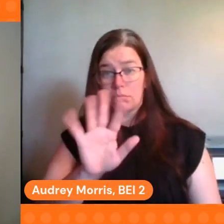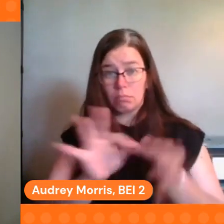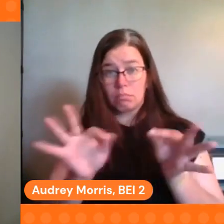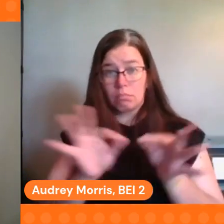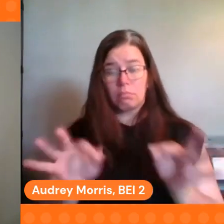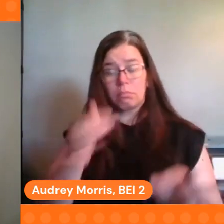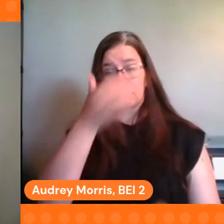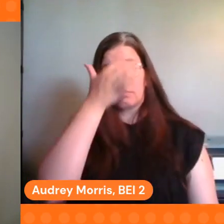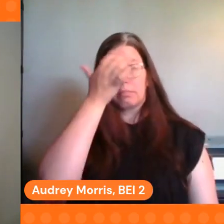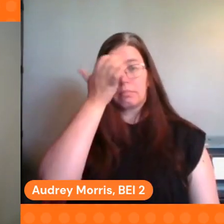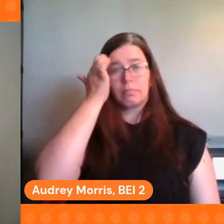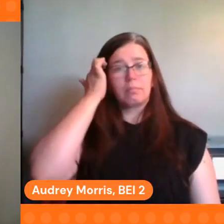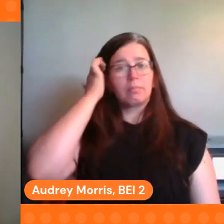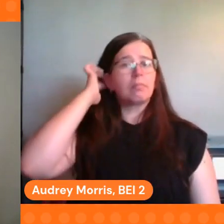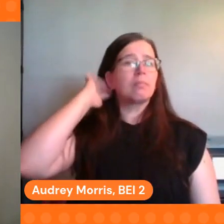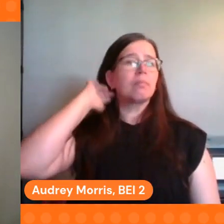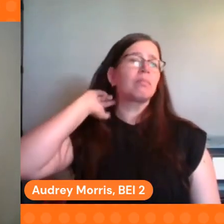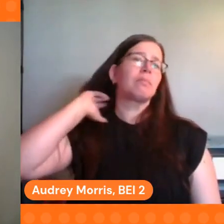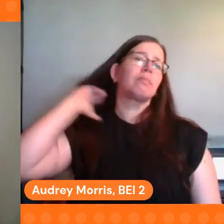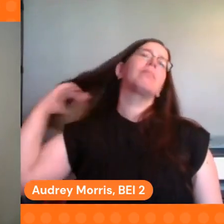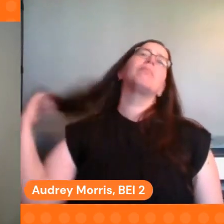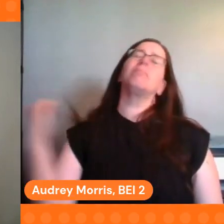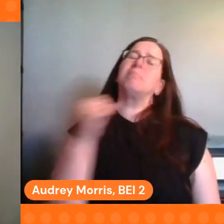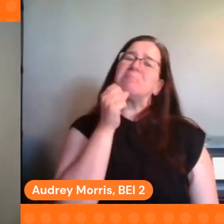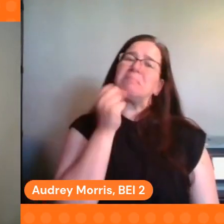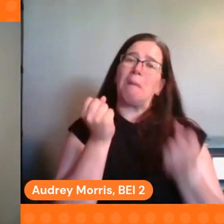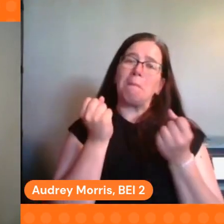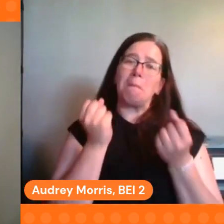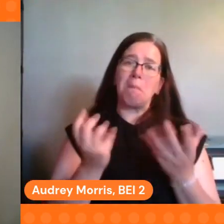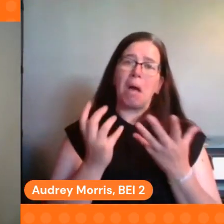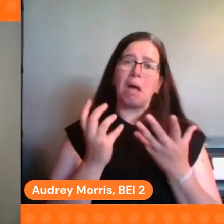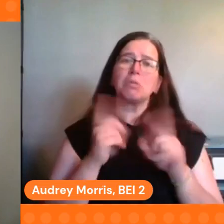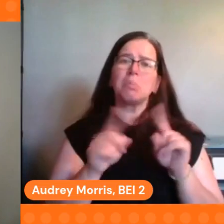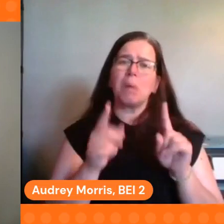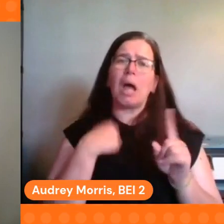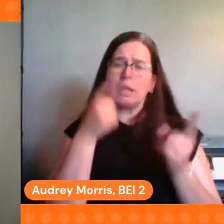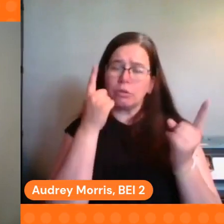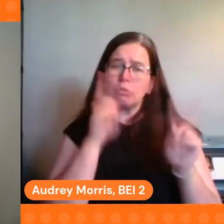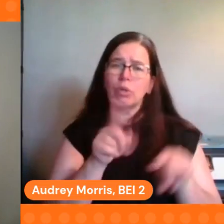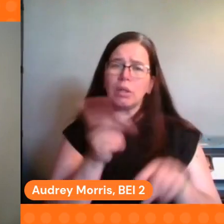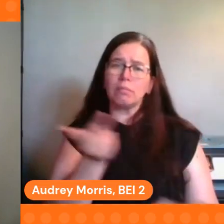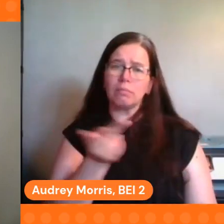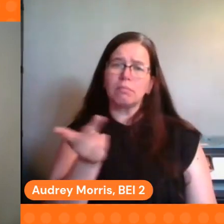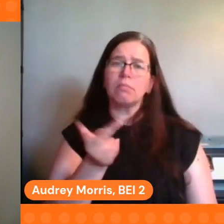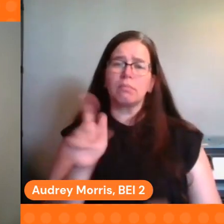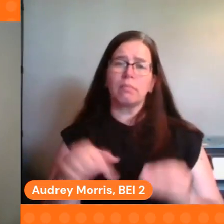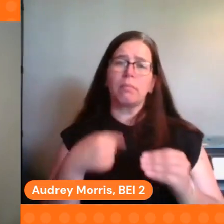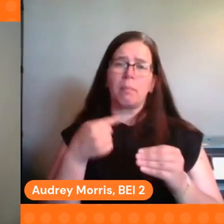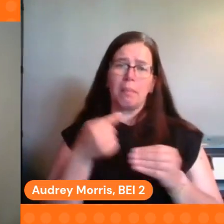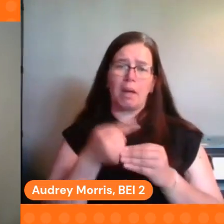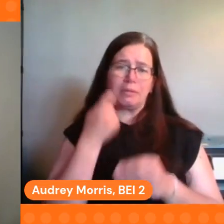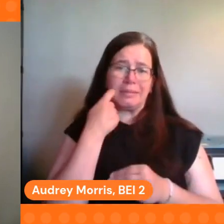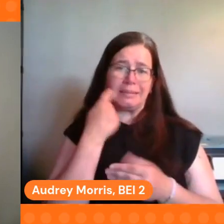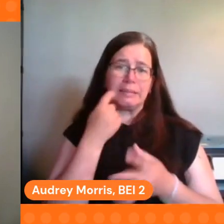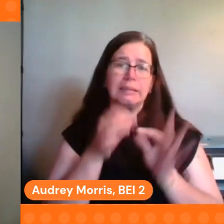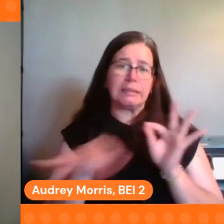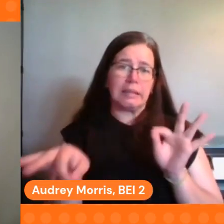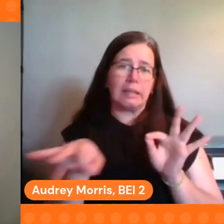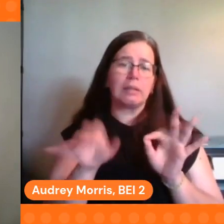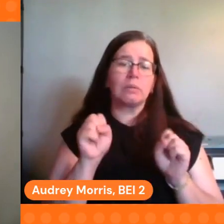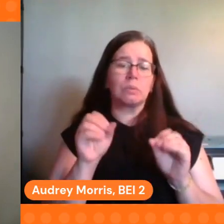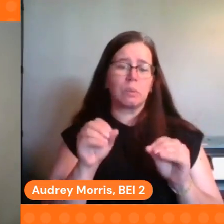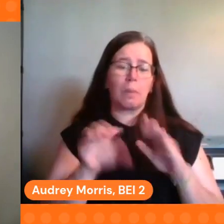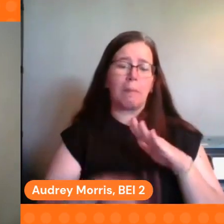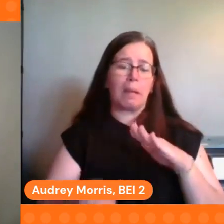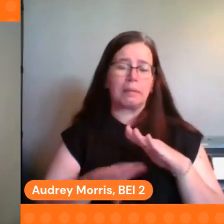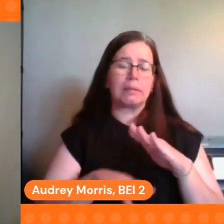So nothing much, but I agree with Dale. I agree with Na on what they just said. So basically, as your